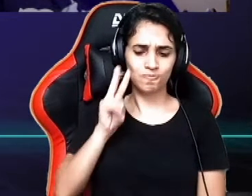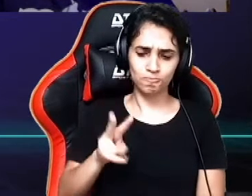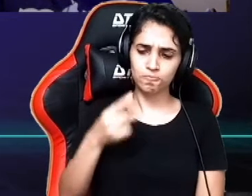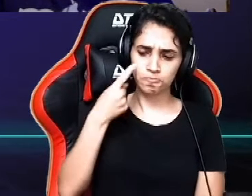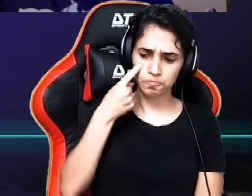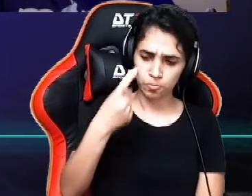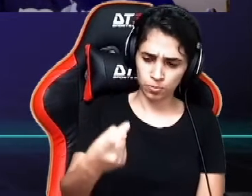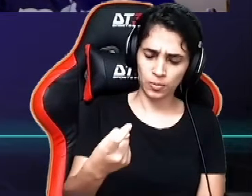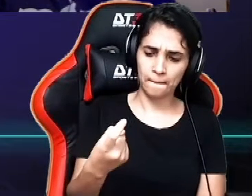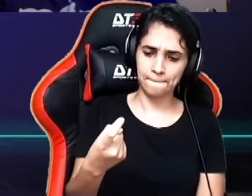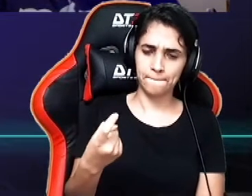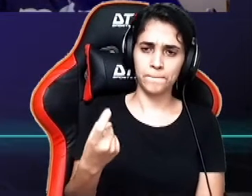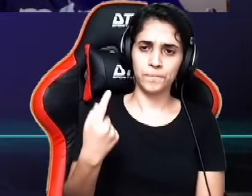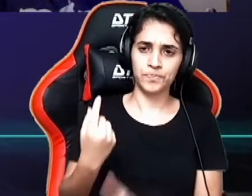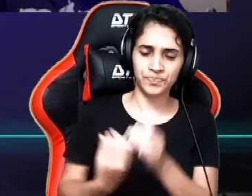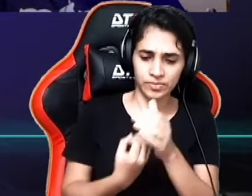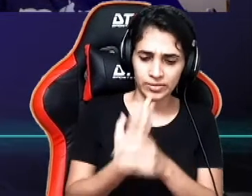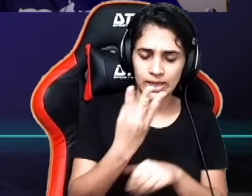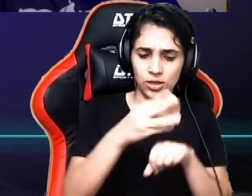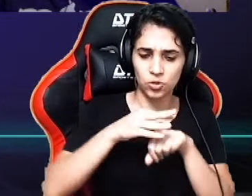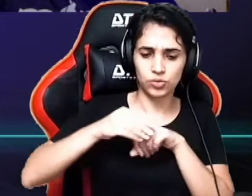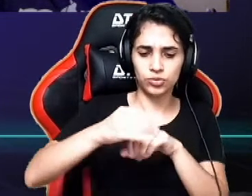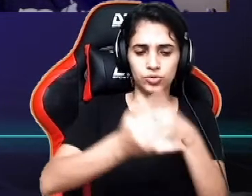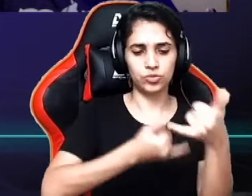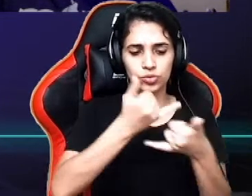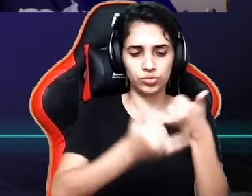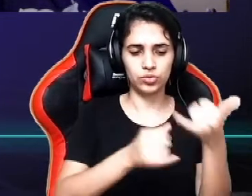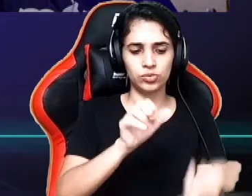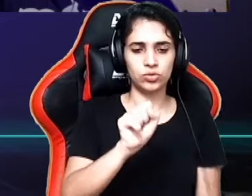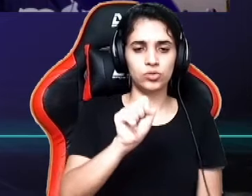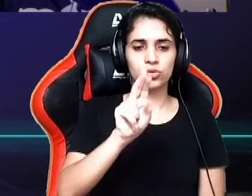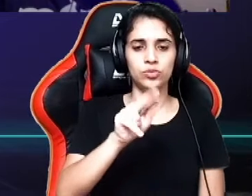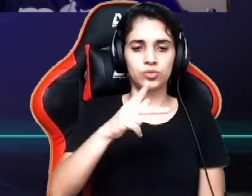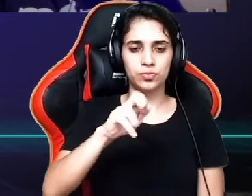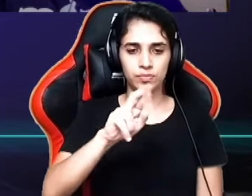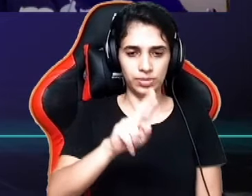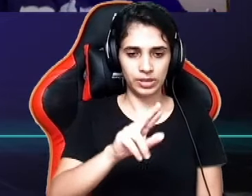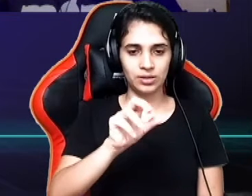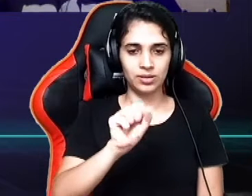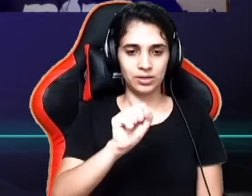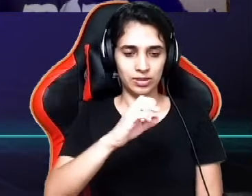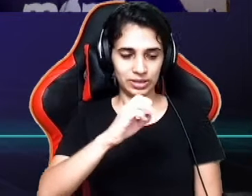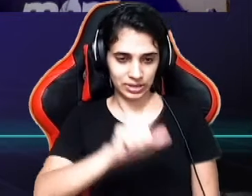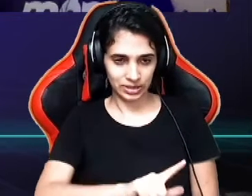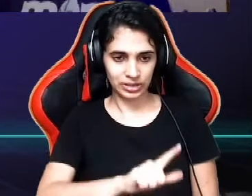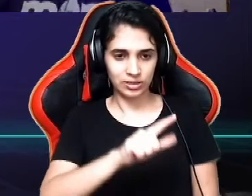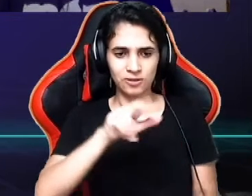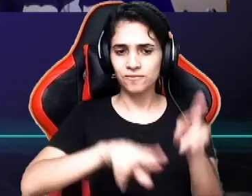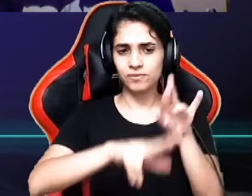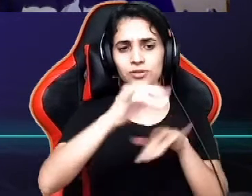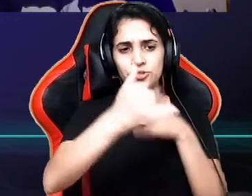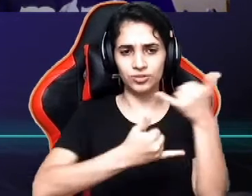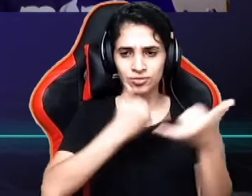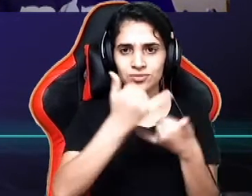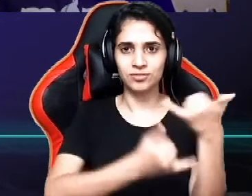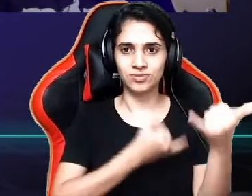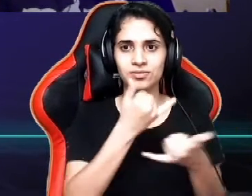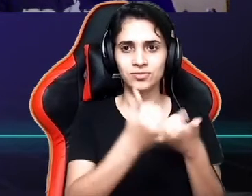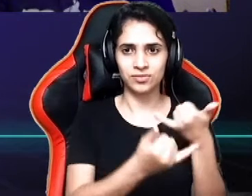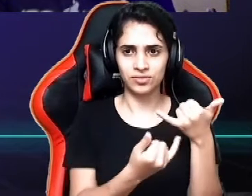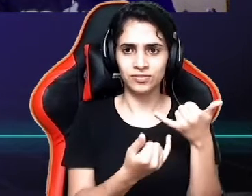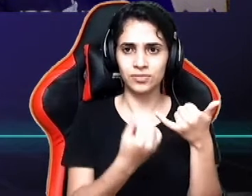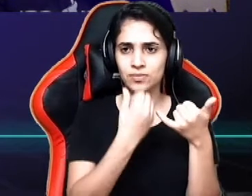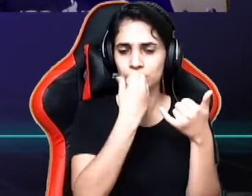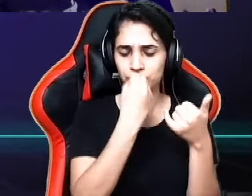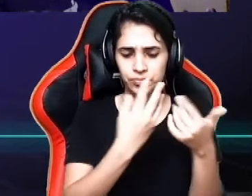detailed. I always thought it was interesting. I started Supercell, Clash of Clans, Brawl